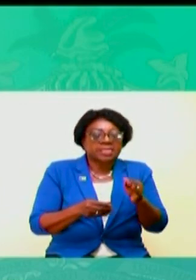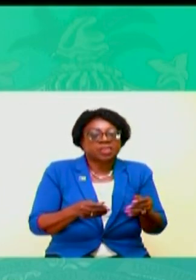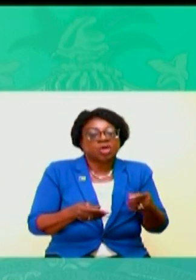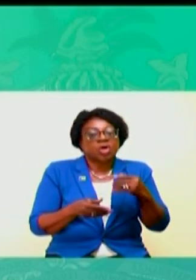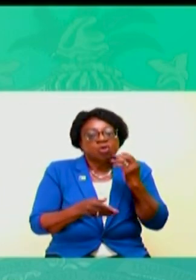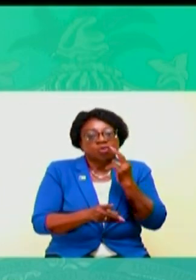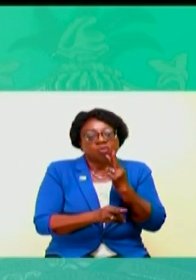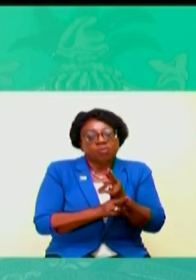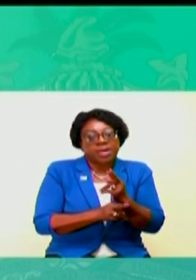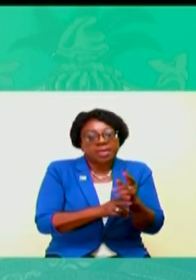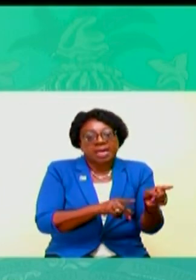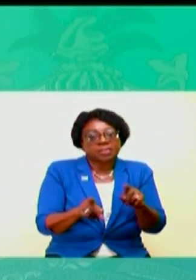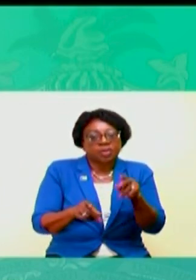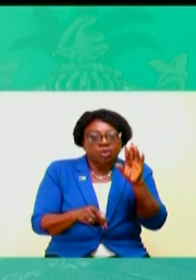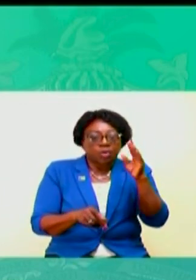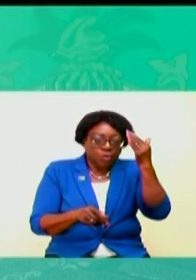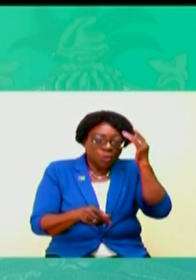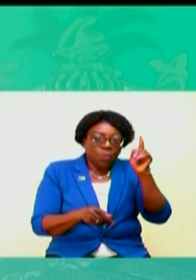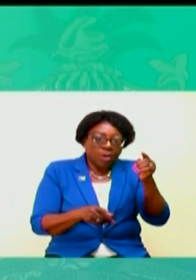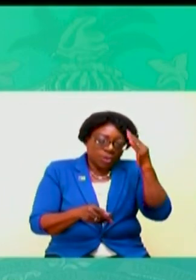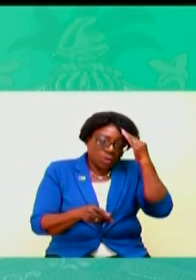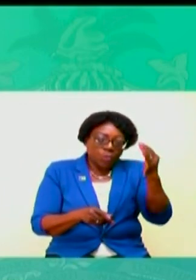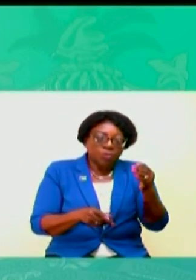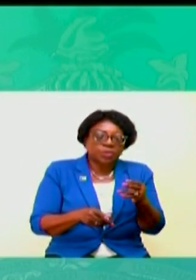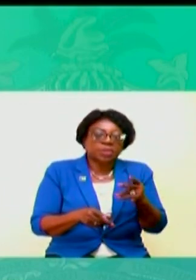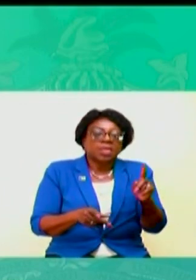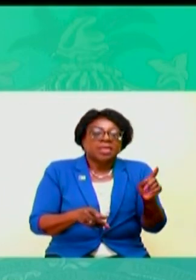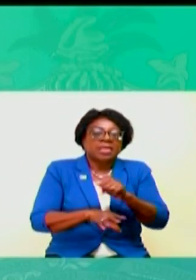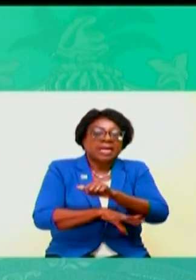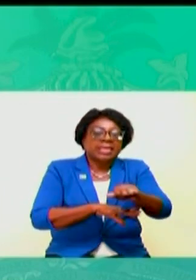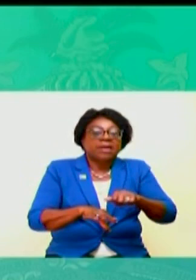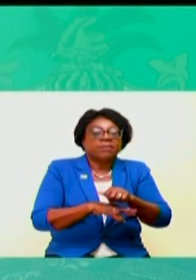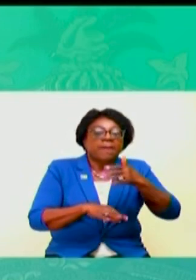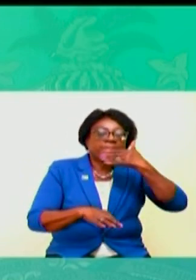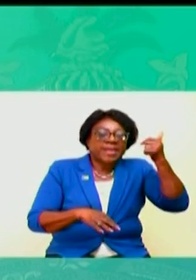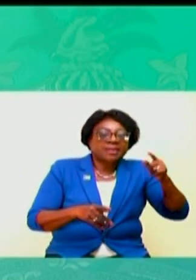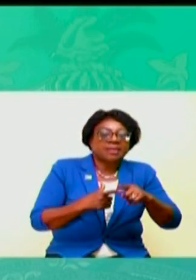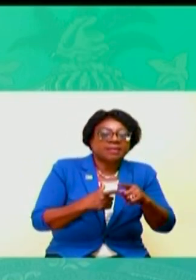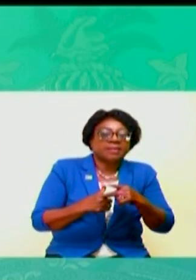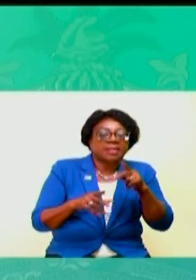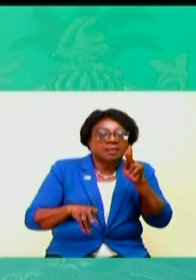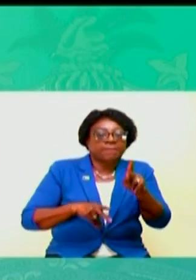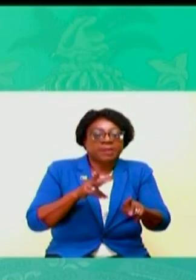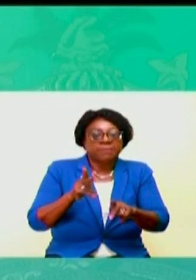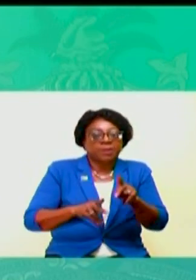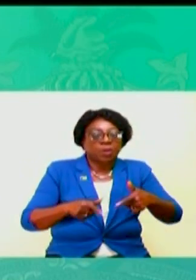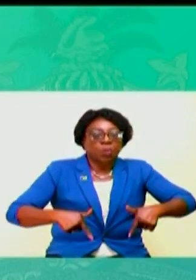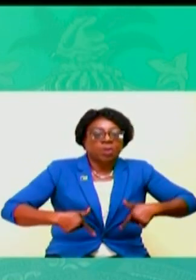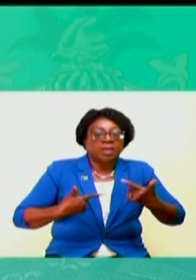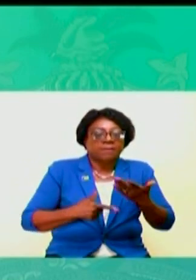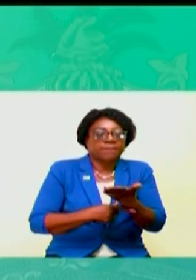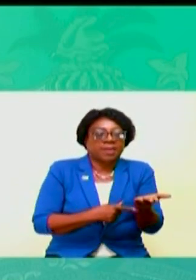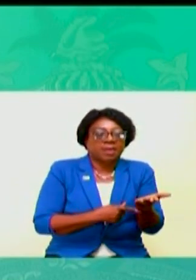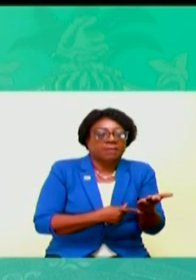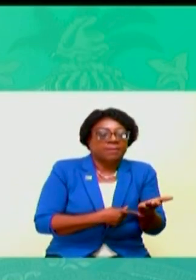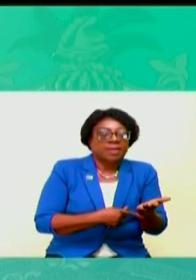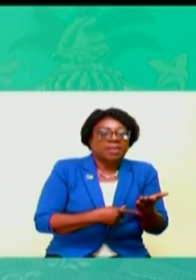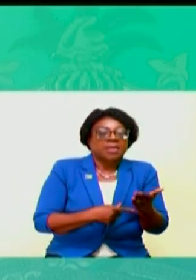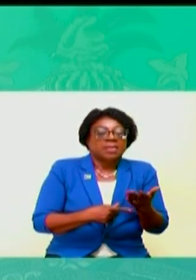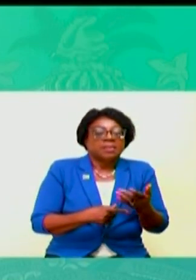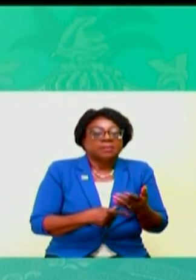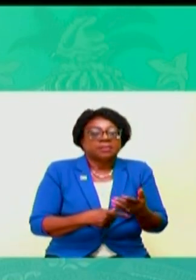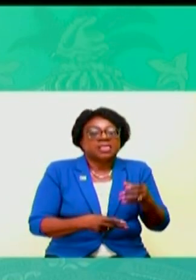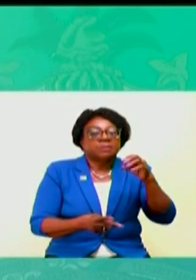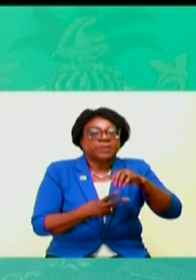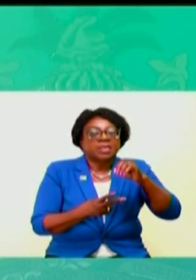one knows a community better than its residents. Since being elected as the Member of Parliament for Carmichael, Mr. Deputy Speaker,